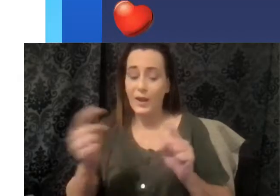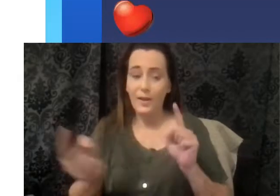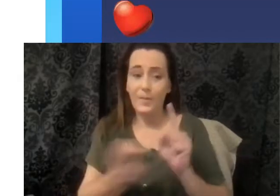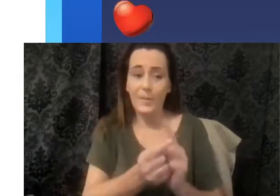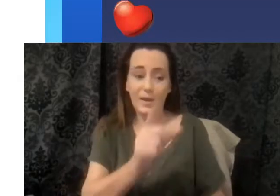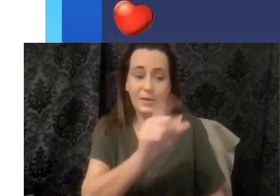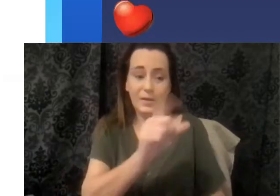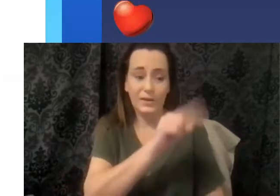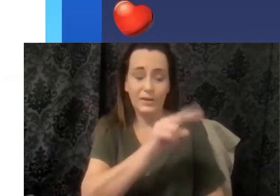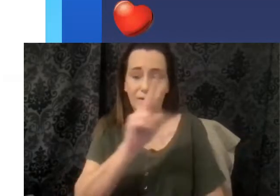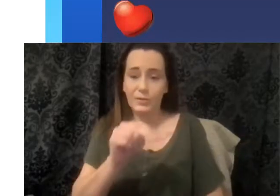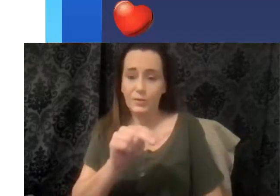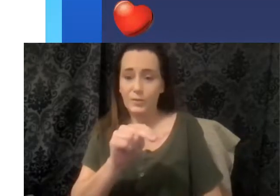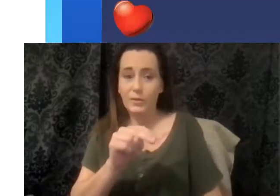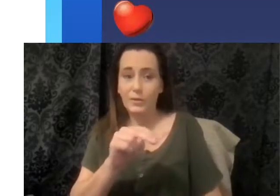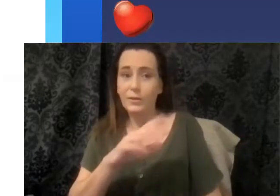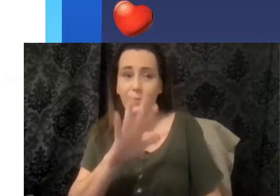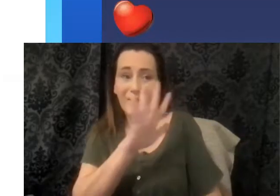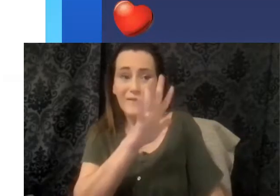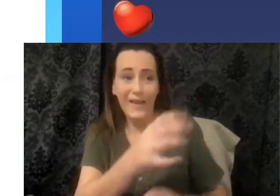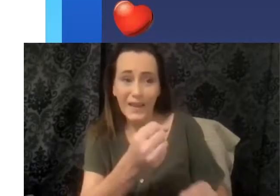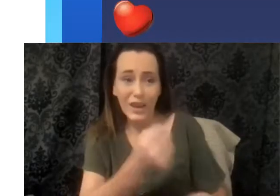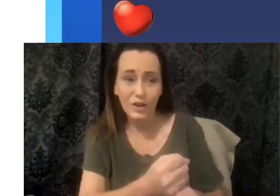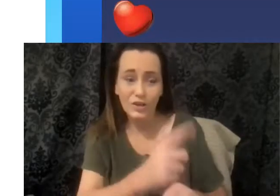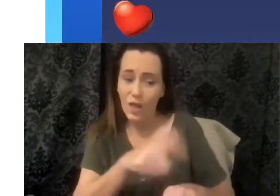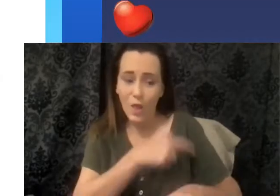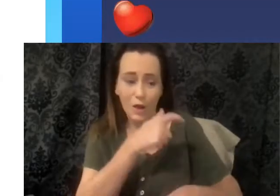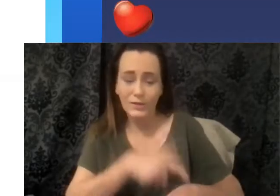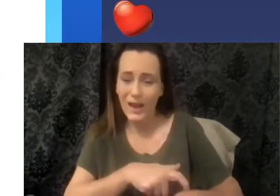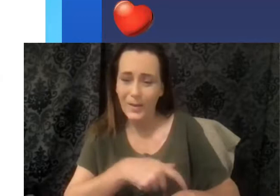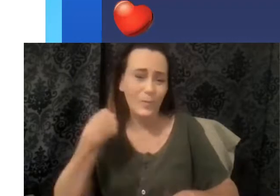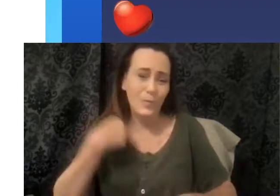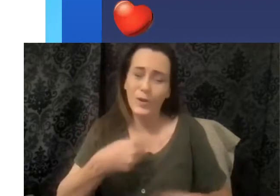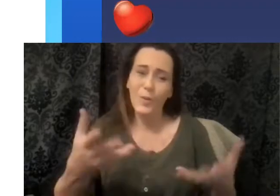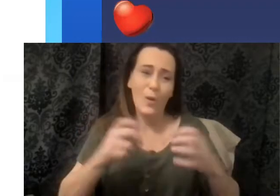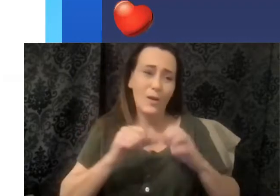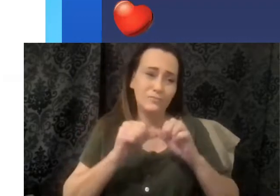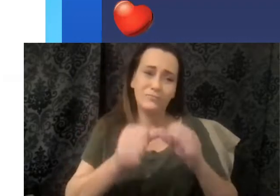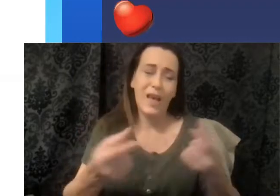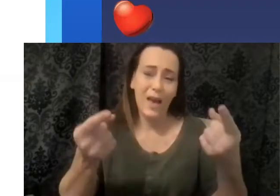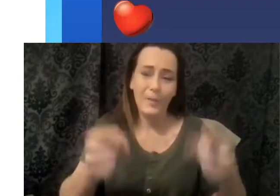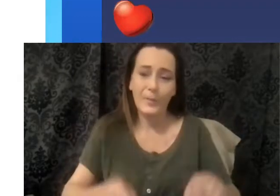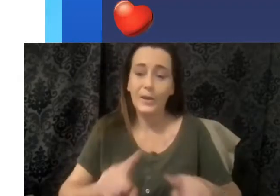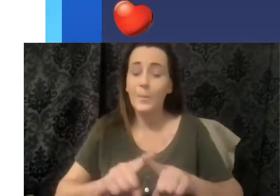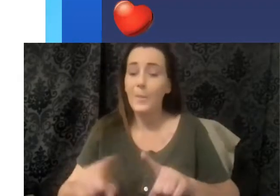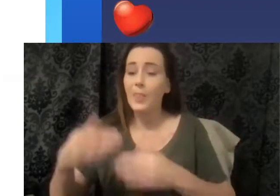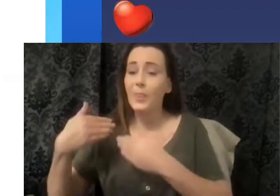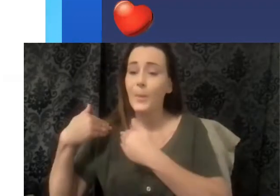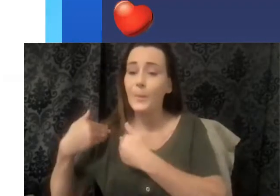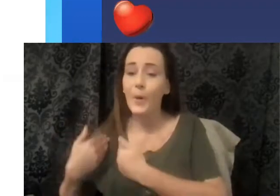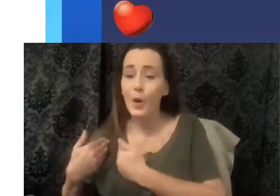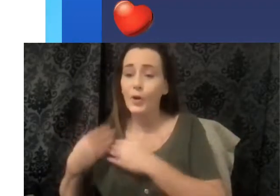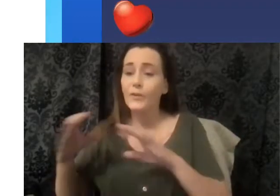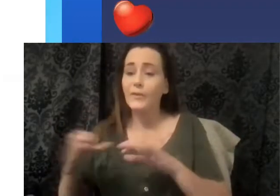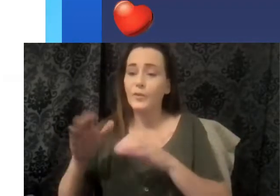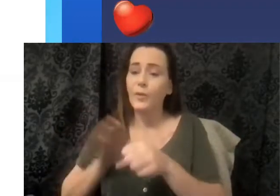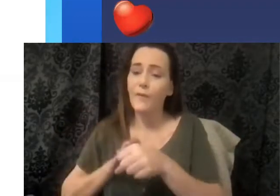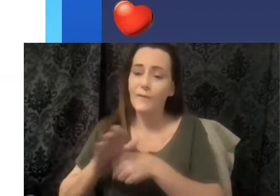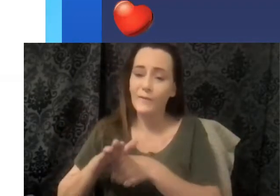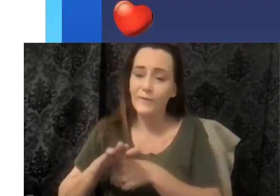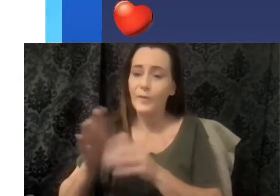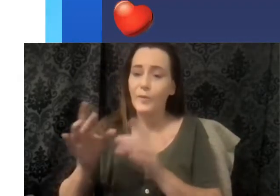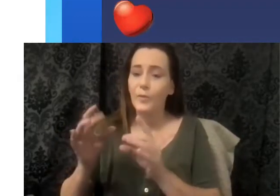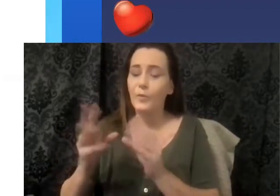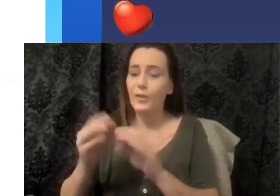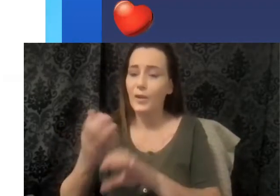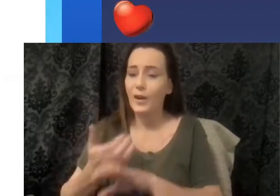all you guys, it's going to be 5 years. It's an awful long time. None of us want this to be happening. But the burden of doing an entire conference